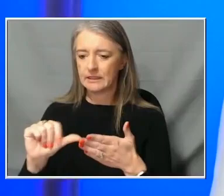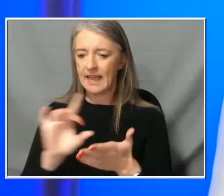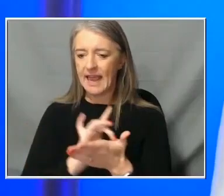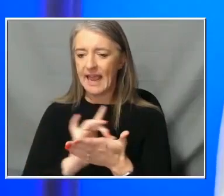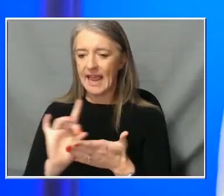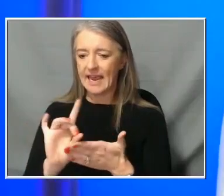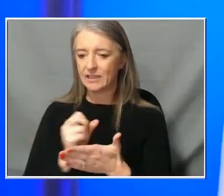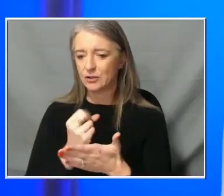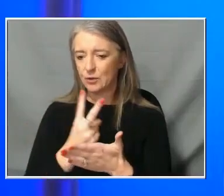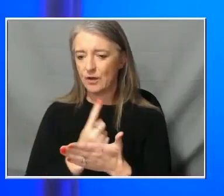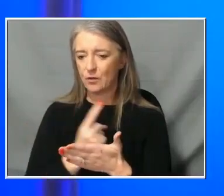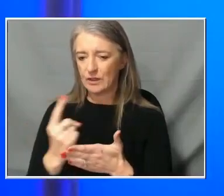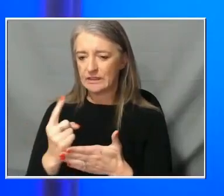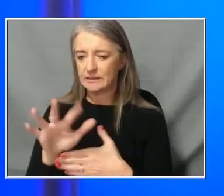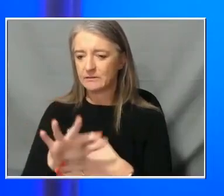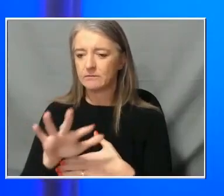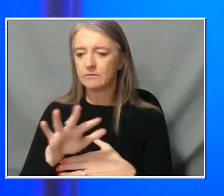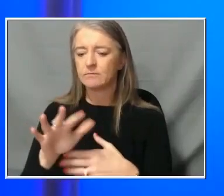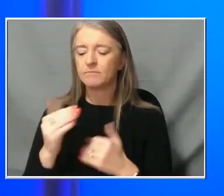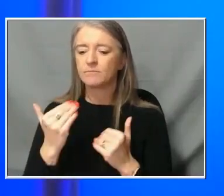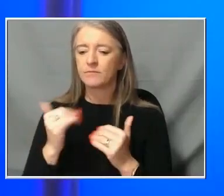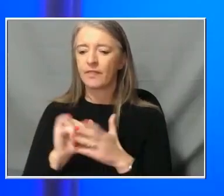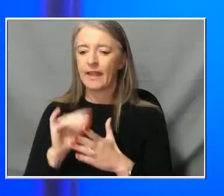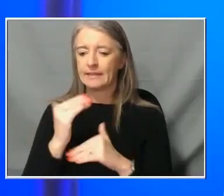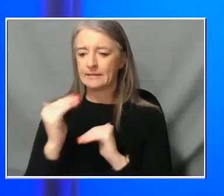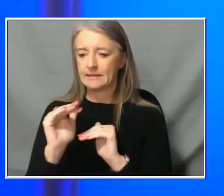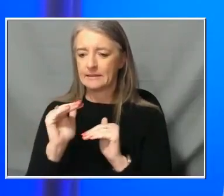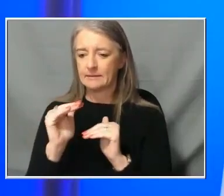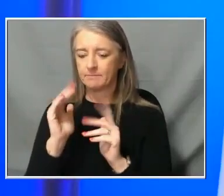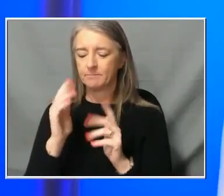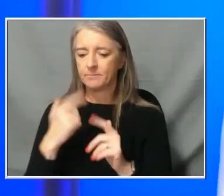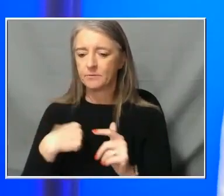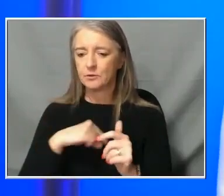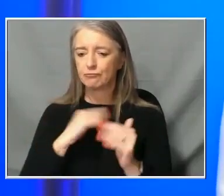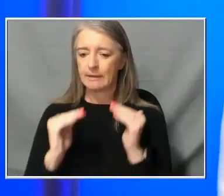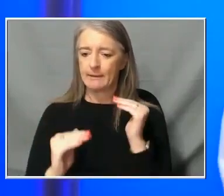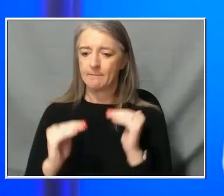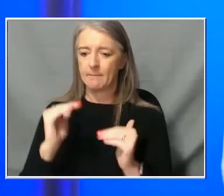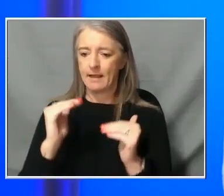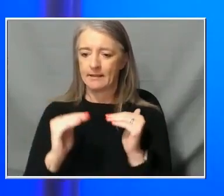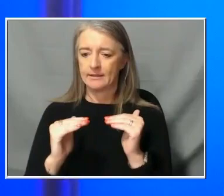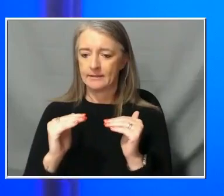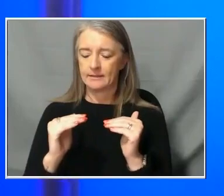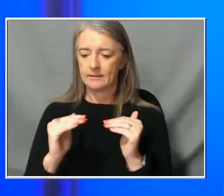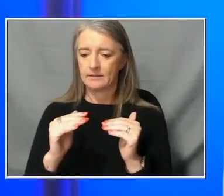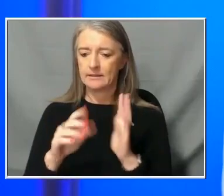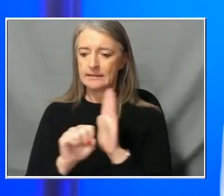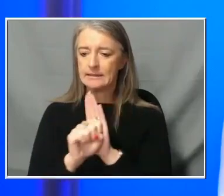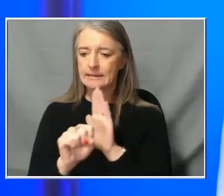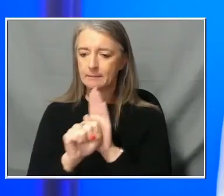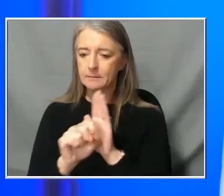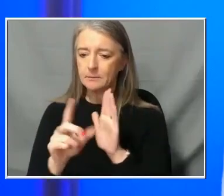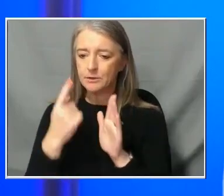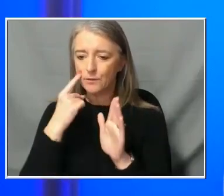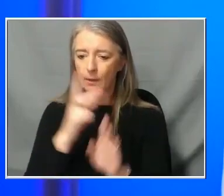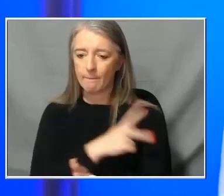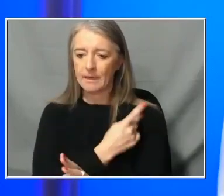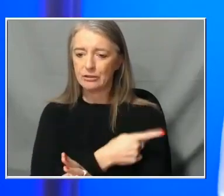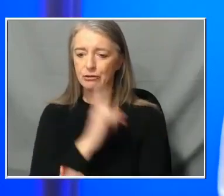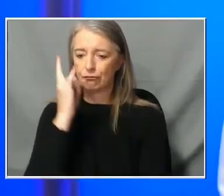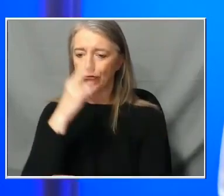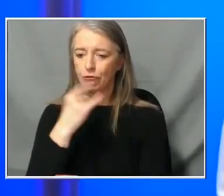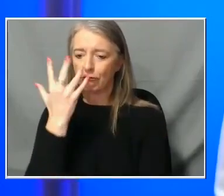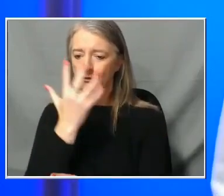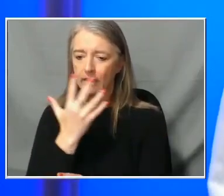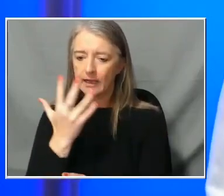in there. We have this window that we like to operate in. And so it really balances into what the symptoms of the patient are like. If there's severe symptoms,